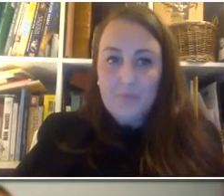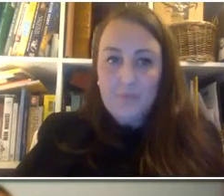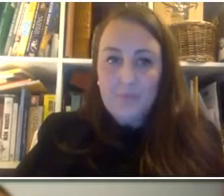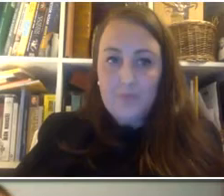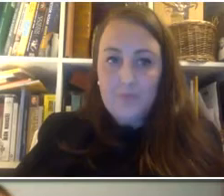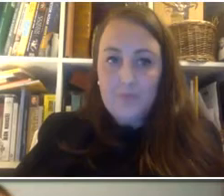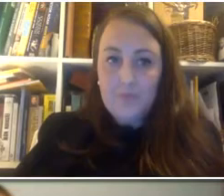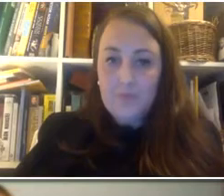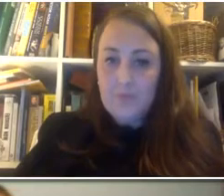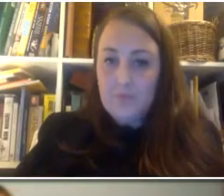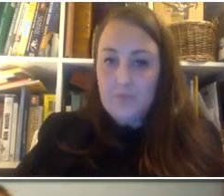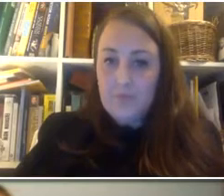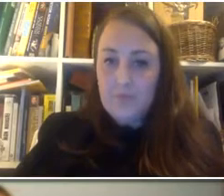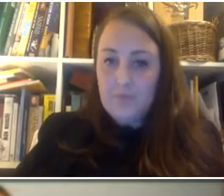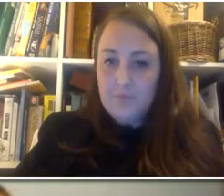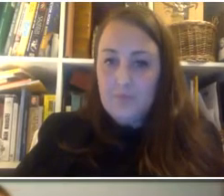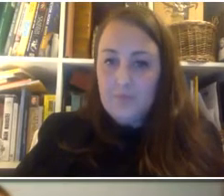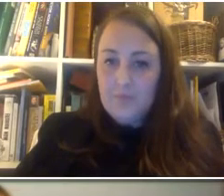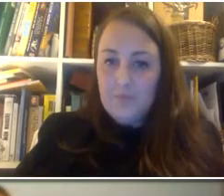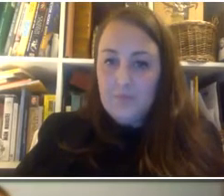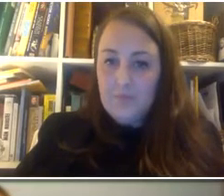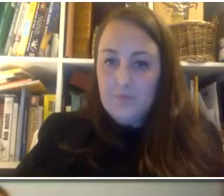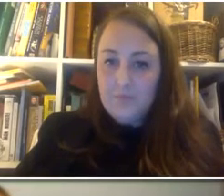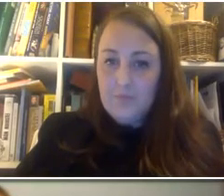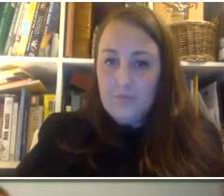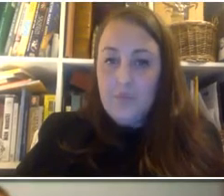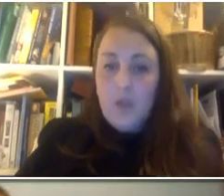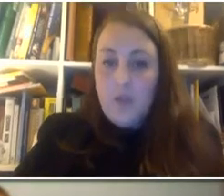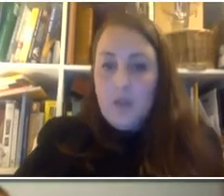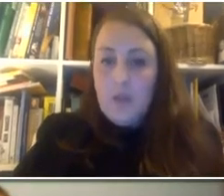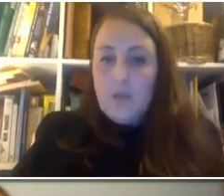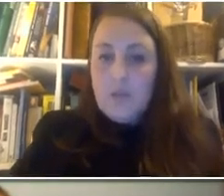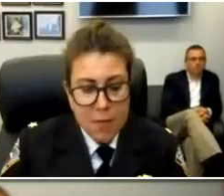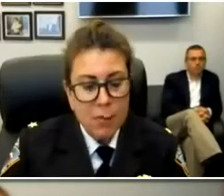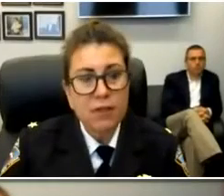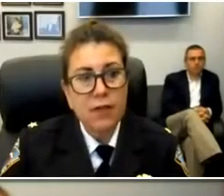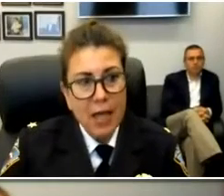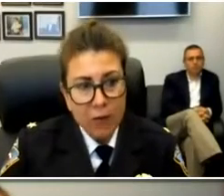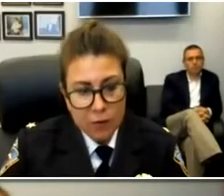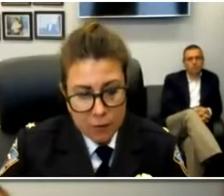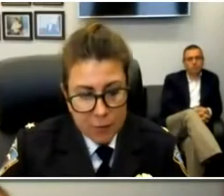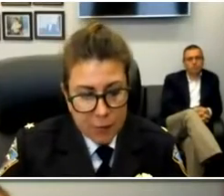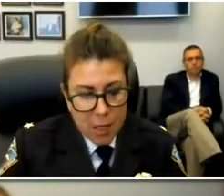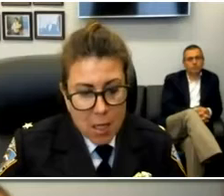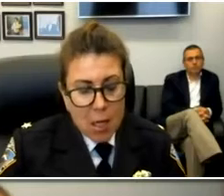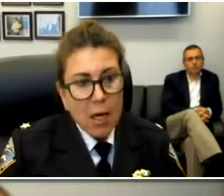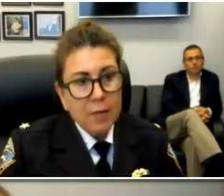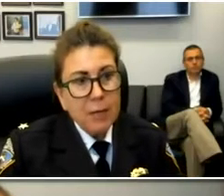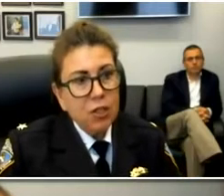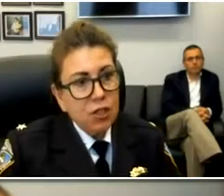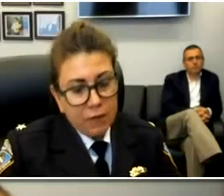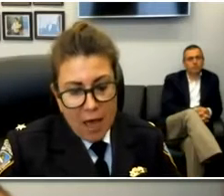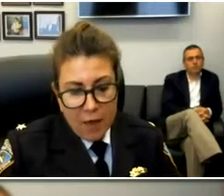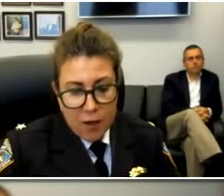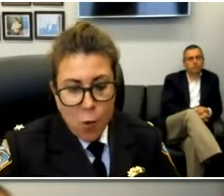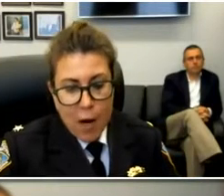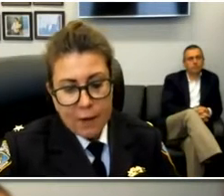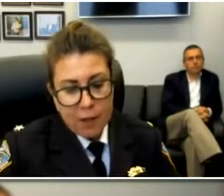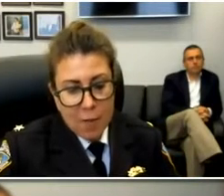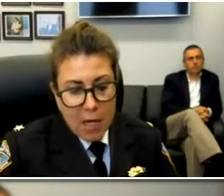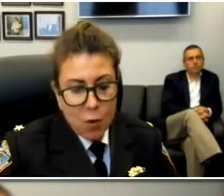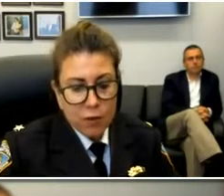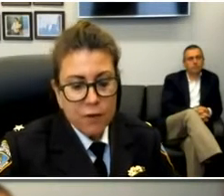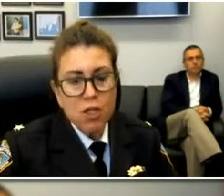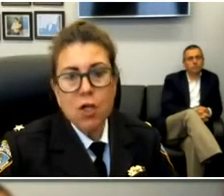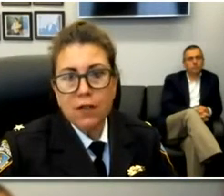unit I am joined here today by assistant commissioner for the Ole chanowski and the commissioner for the mayor's office to end domestic